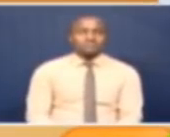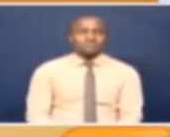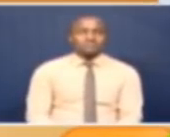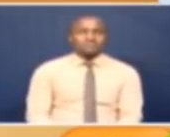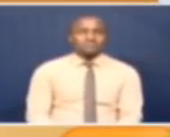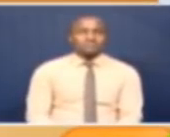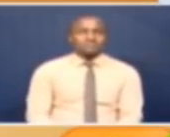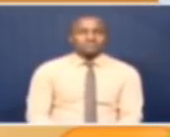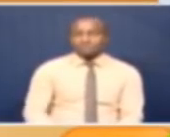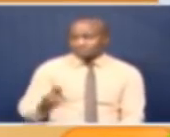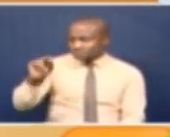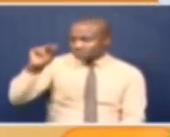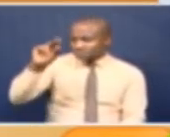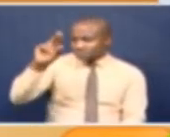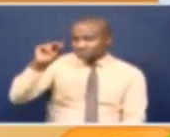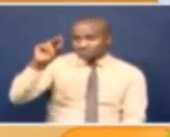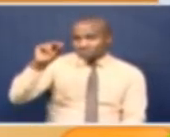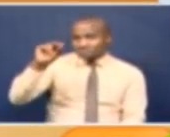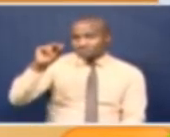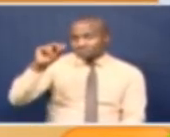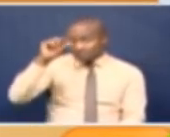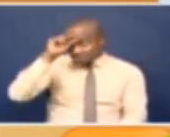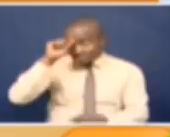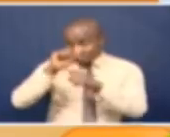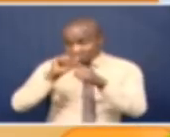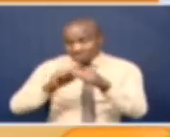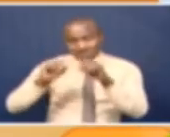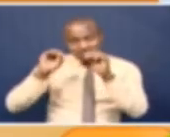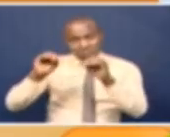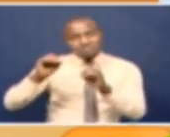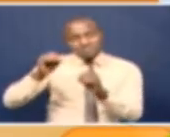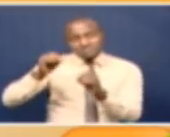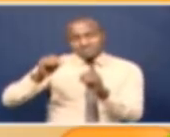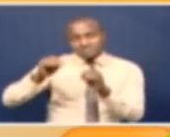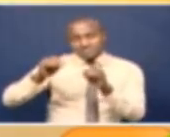Salome, you say, no, not Nusumkate, but justice.